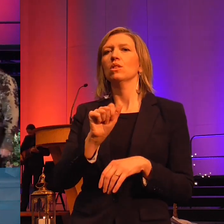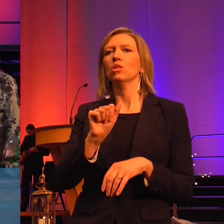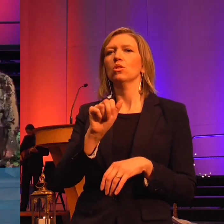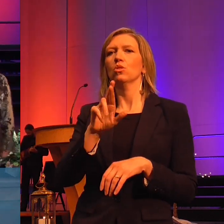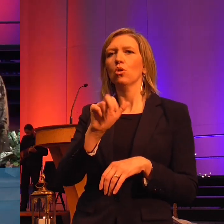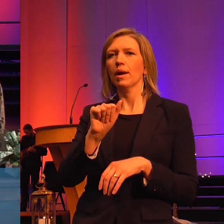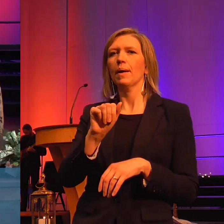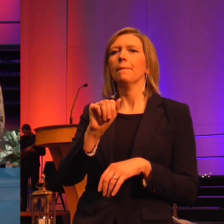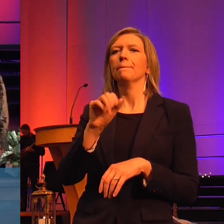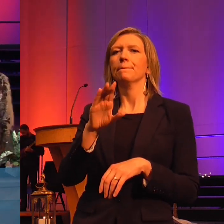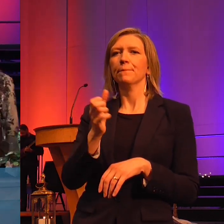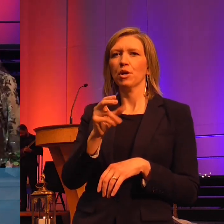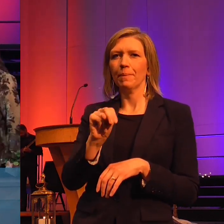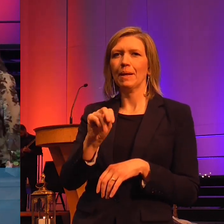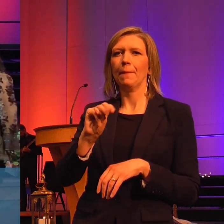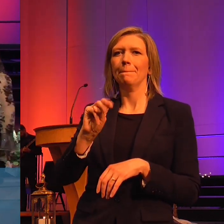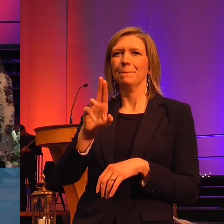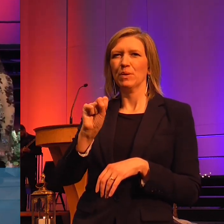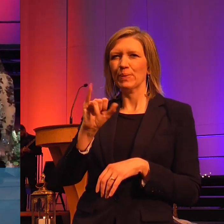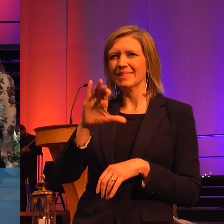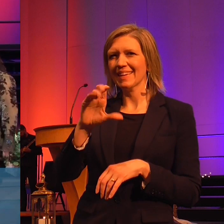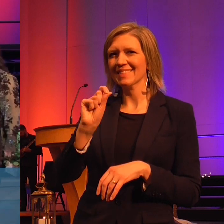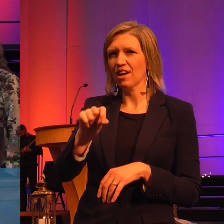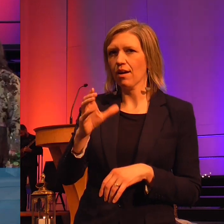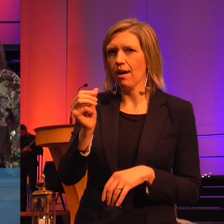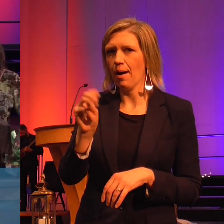LauraBermanMusic.com. Thank you, Laura. Yeah.